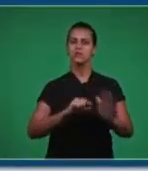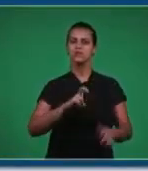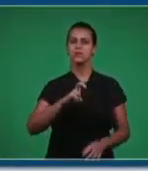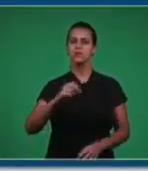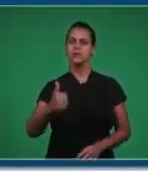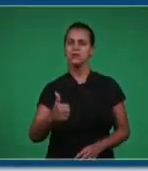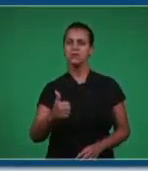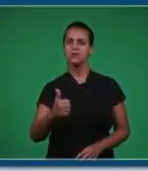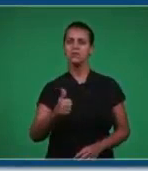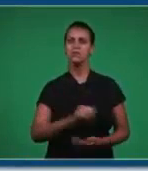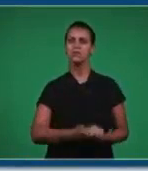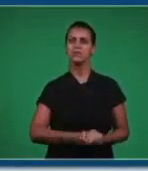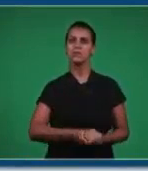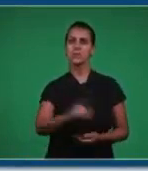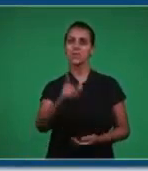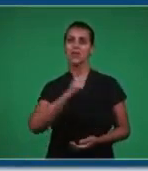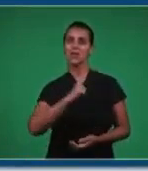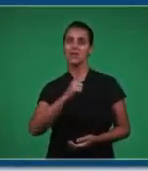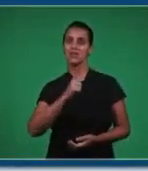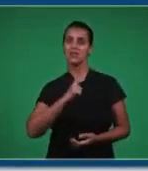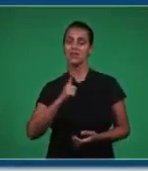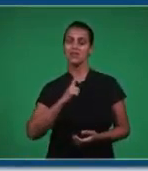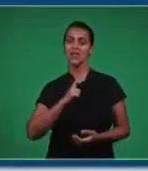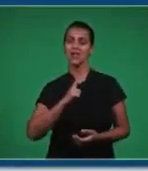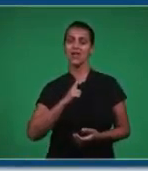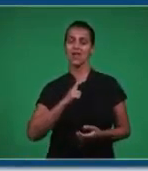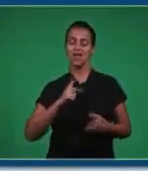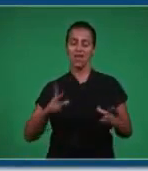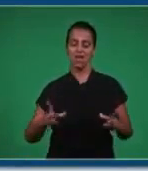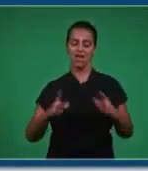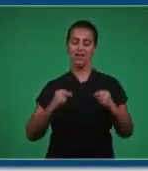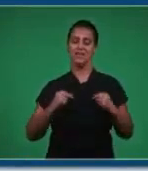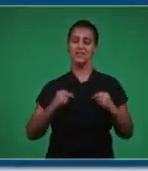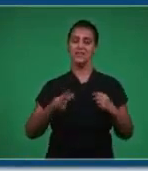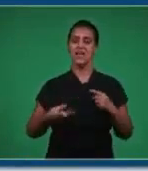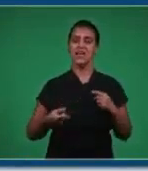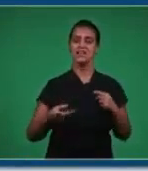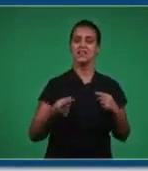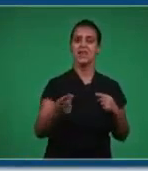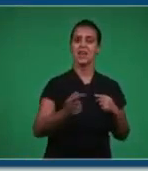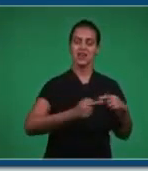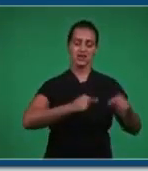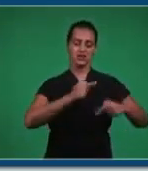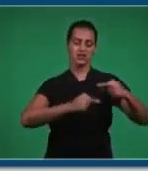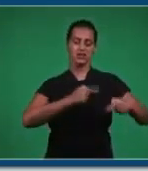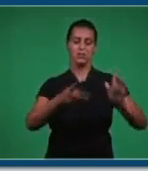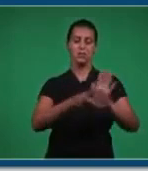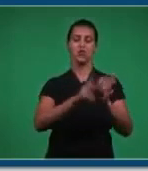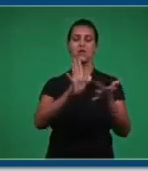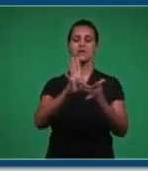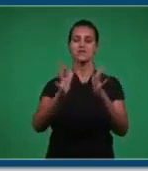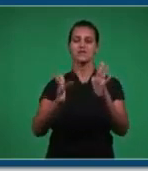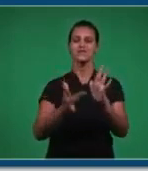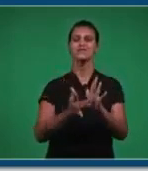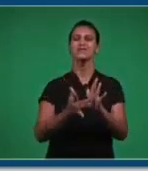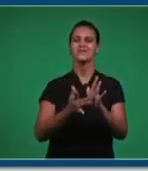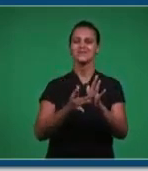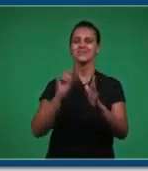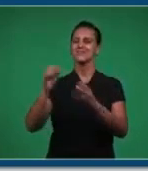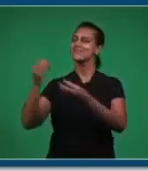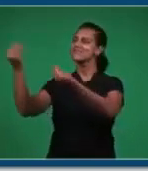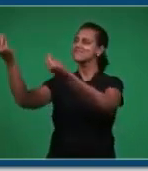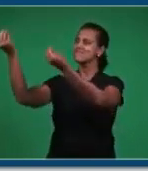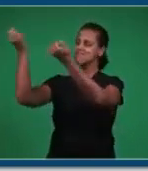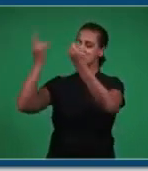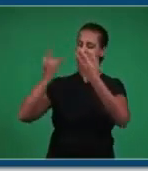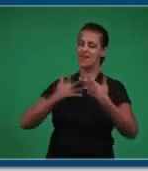24:51. We have an inheritance that is eternal. The genetics of Jesus that through his Spirit has been able